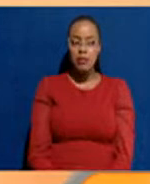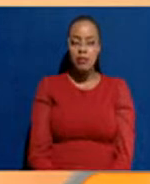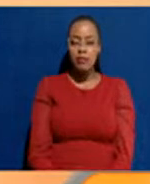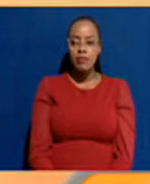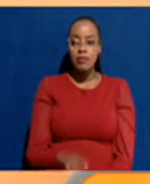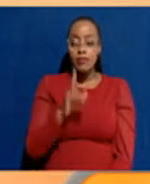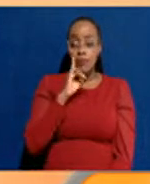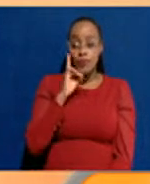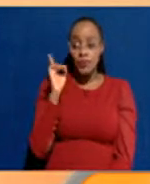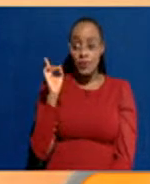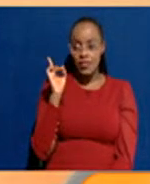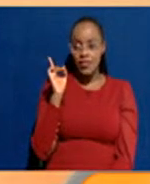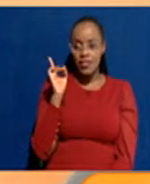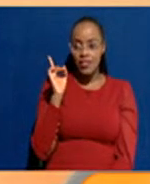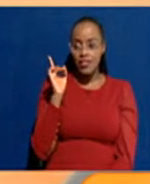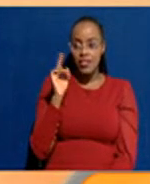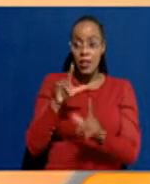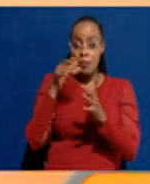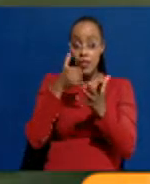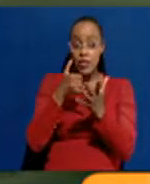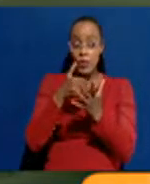Yeah, there it is. Are you in that picture?